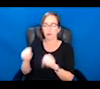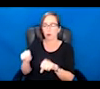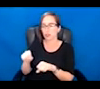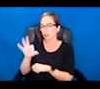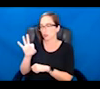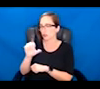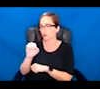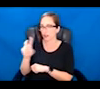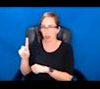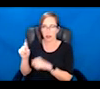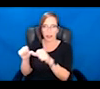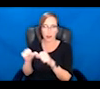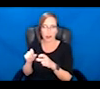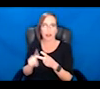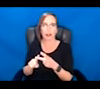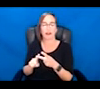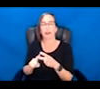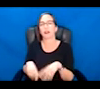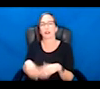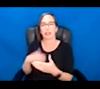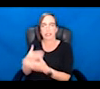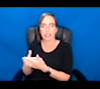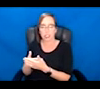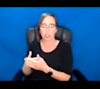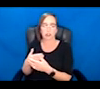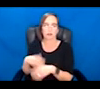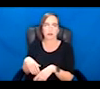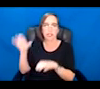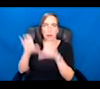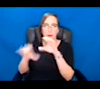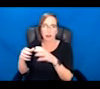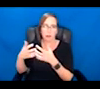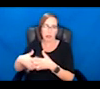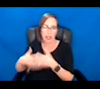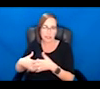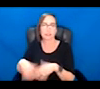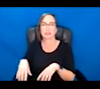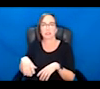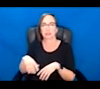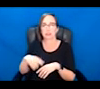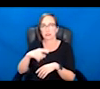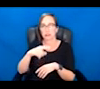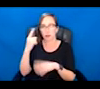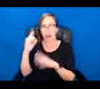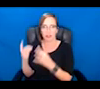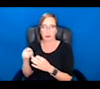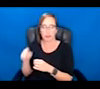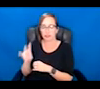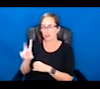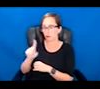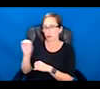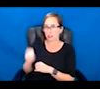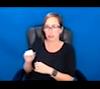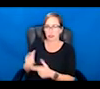heat island effect, more likely to live next to toxic facilities. African American families are 71% of African Americans